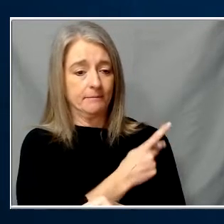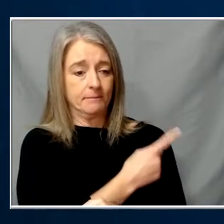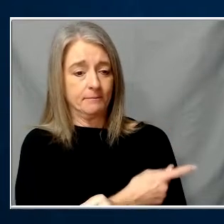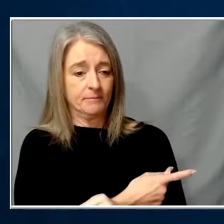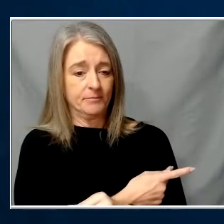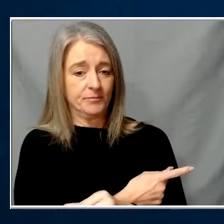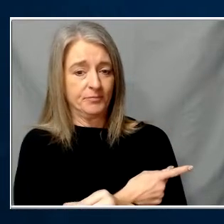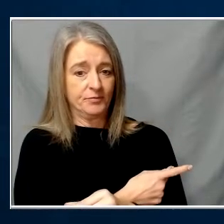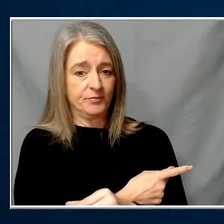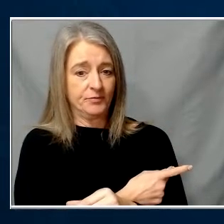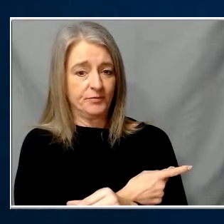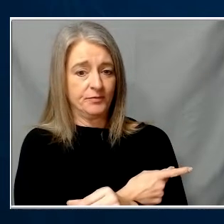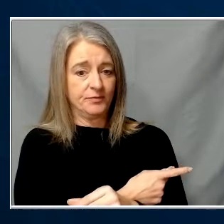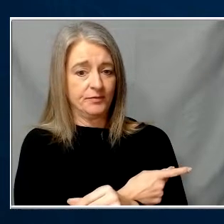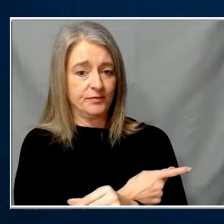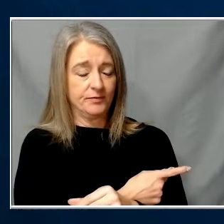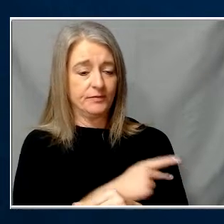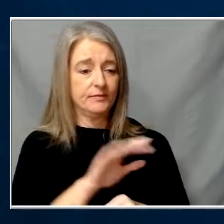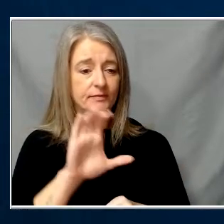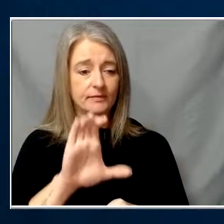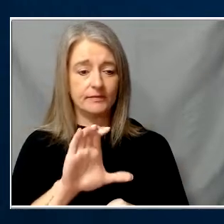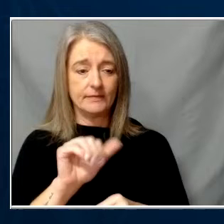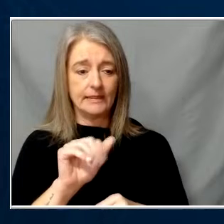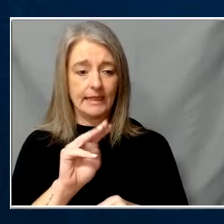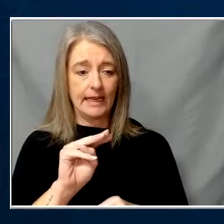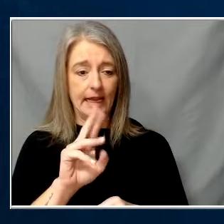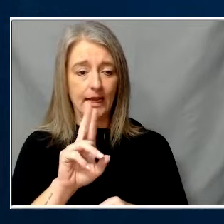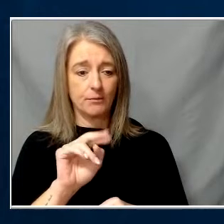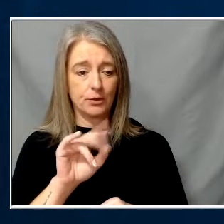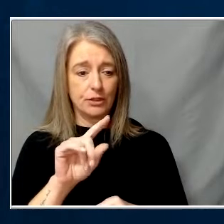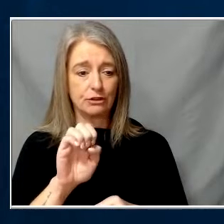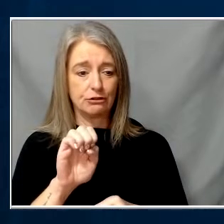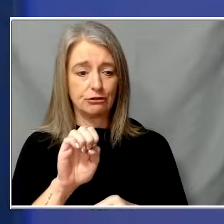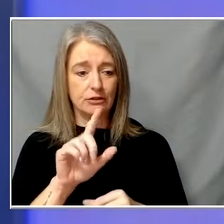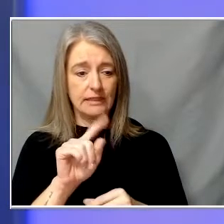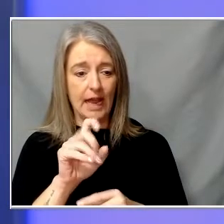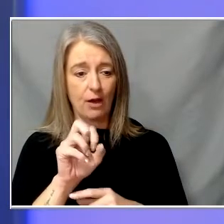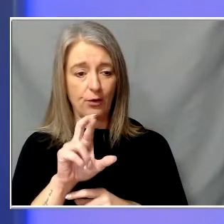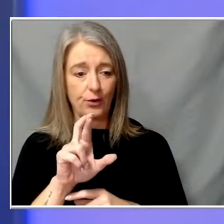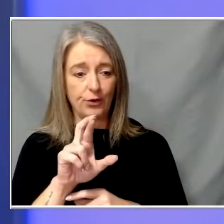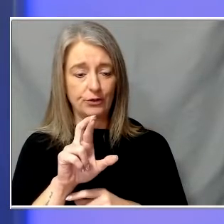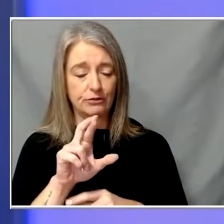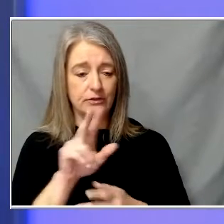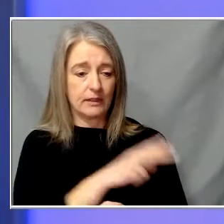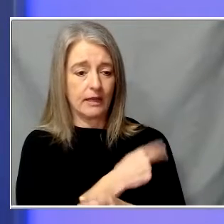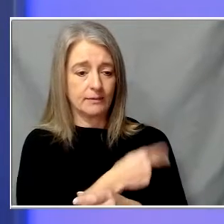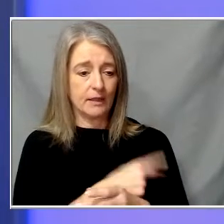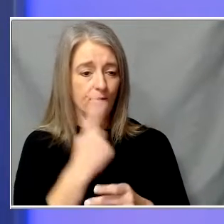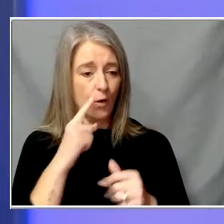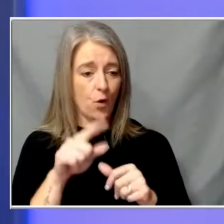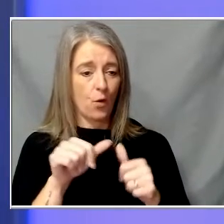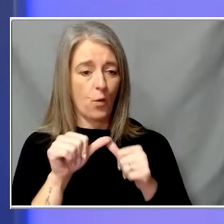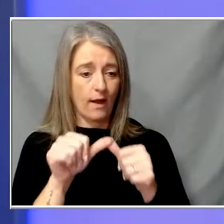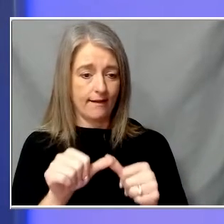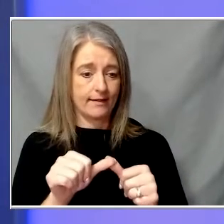patient up at the Cambridge Tower for a while. So that was tough. I think a lot of the support came through text